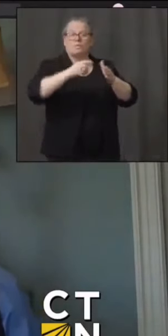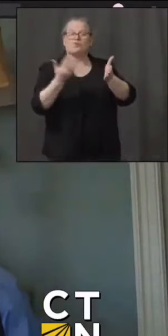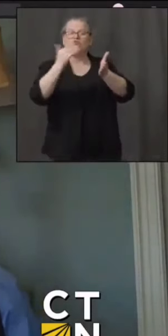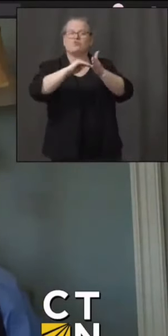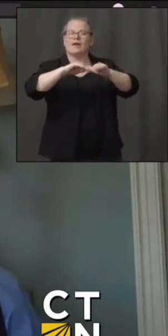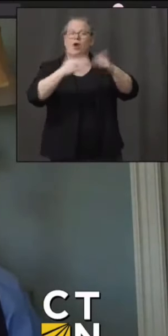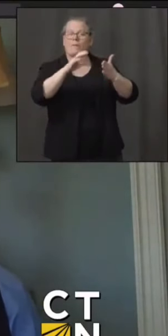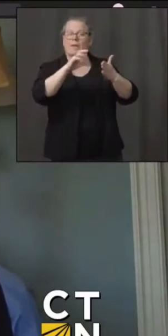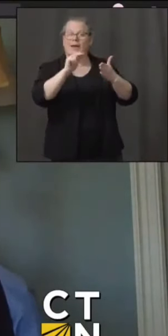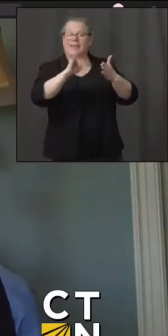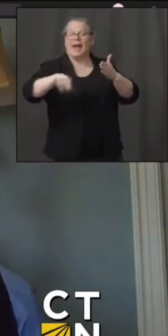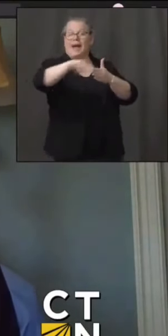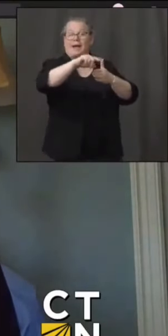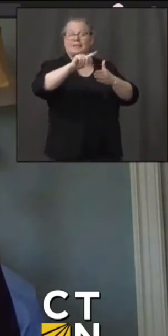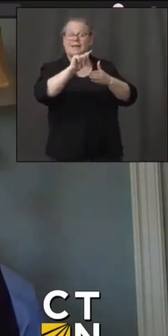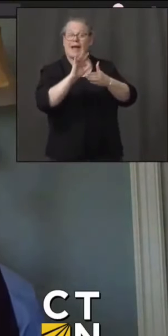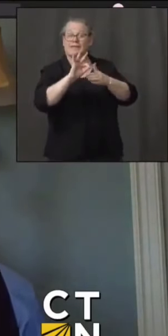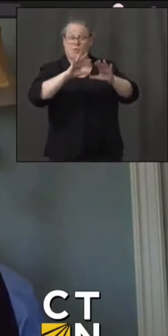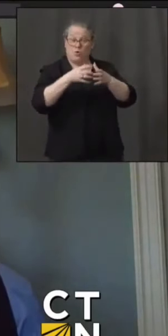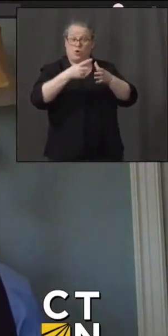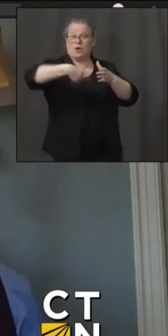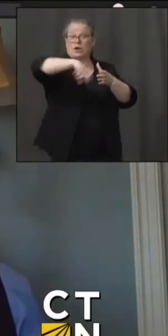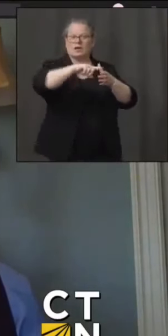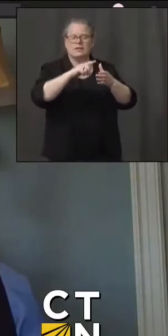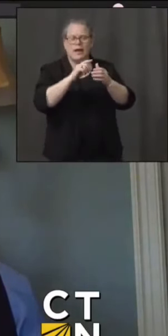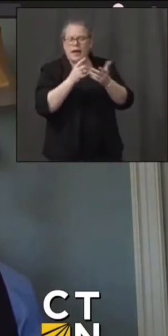alternative places where some people can go